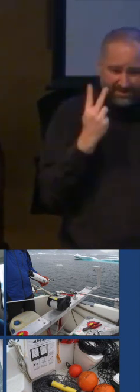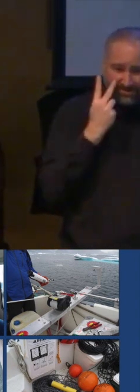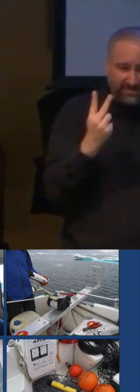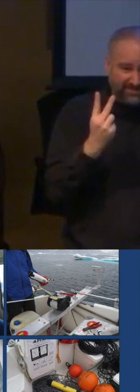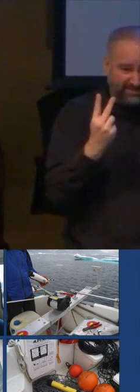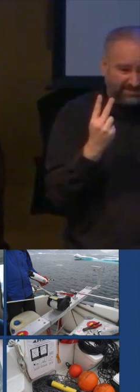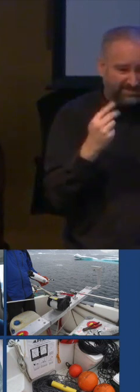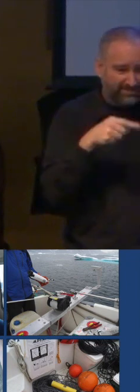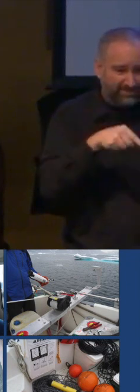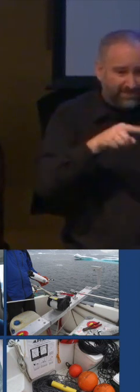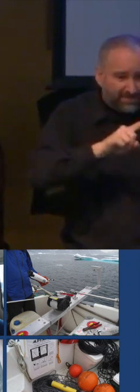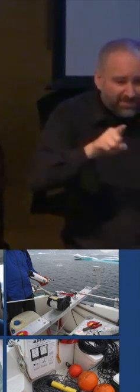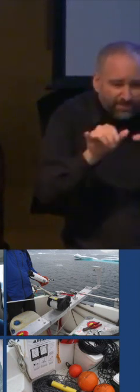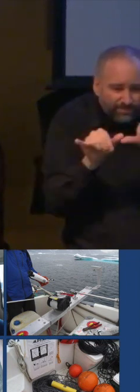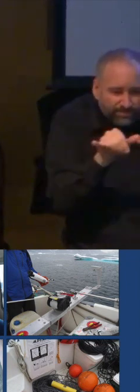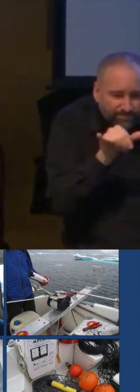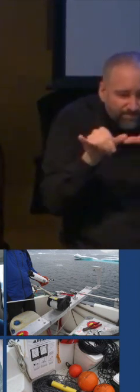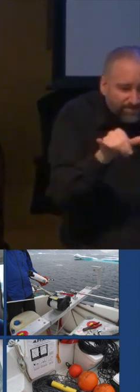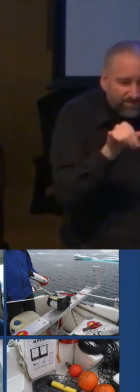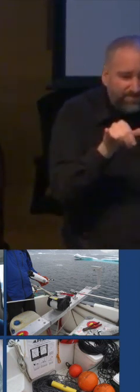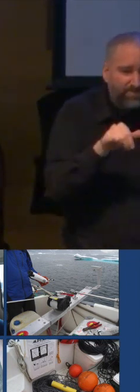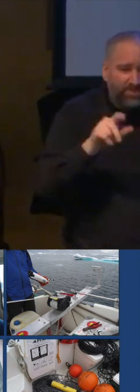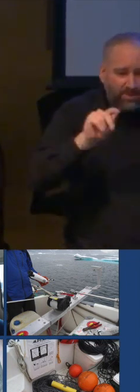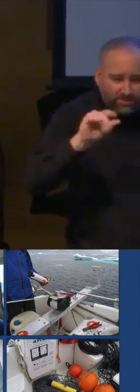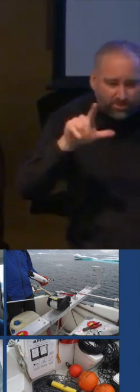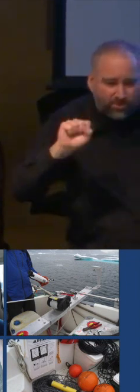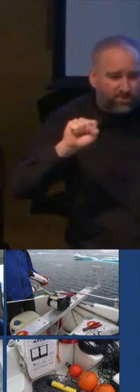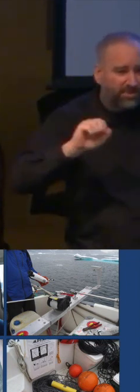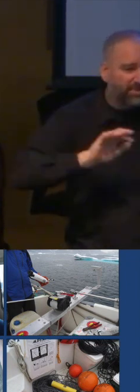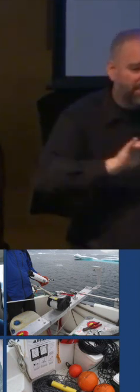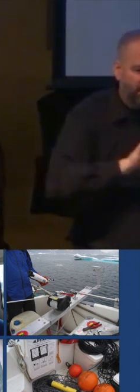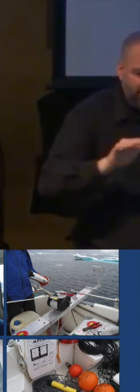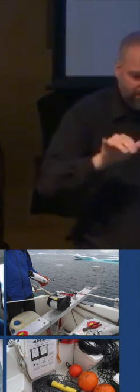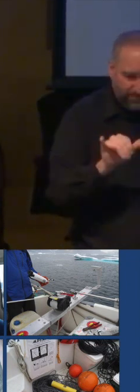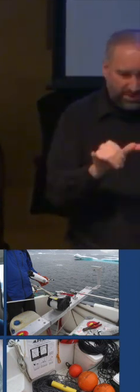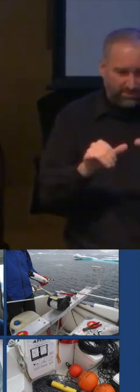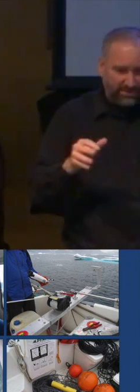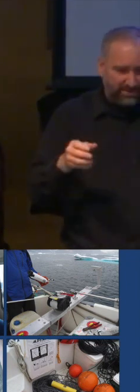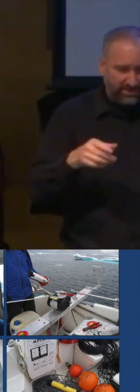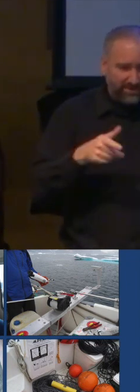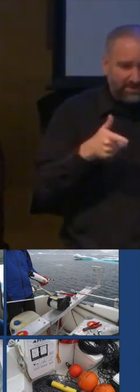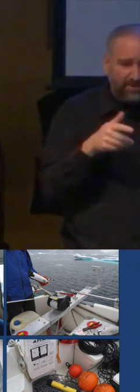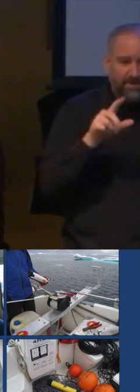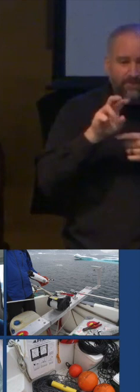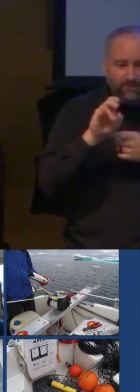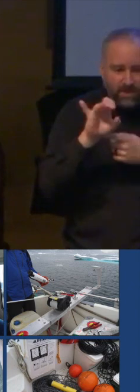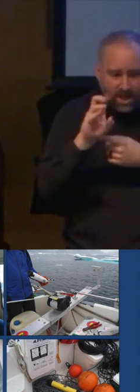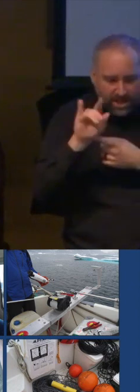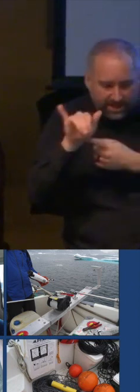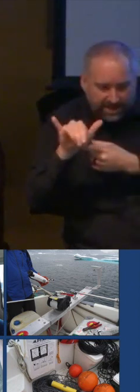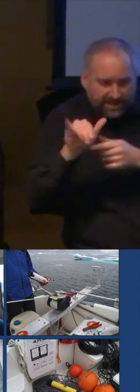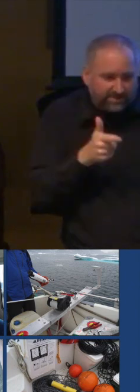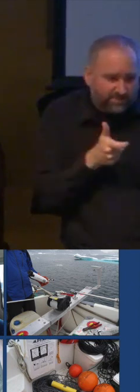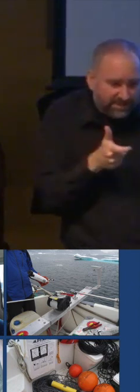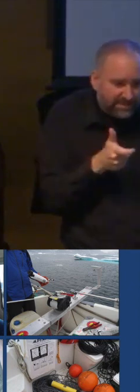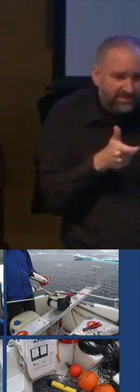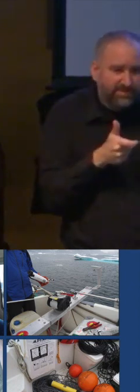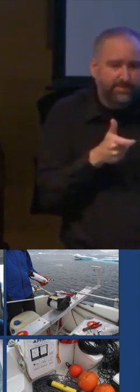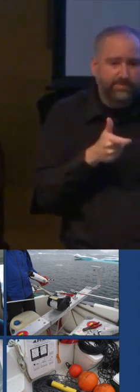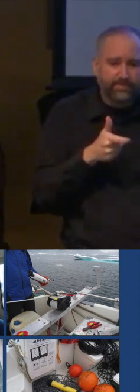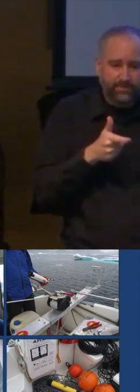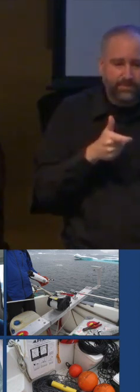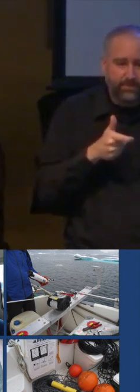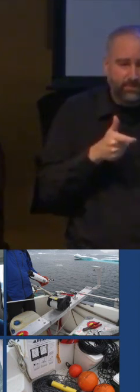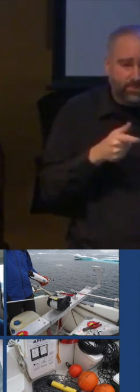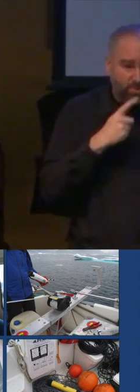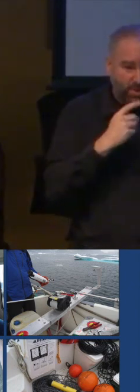to measure depth, velocity, and some instruments that we were going to leave in the fjord to see what's